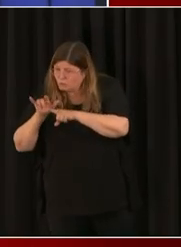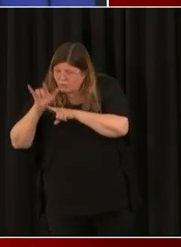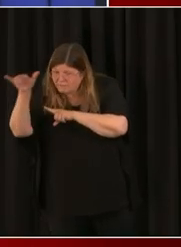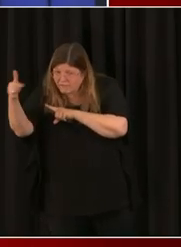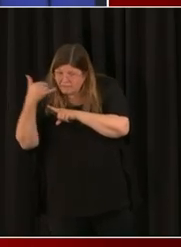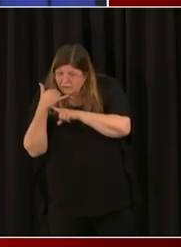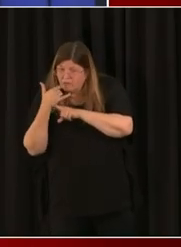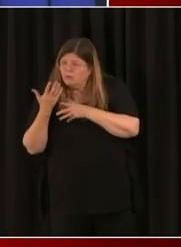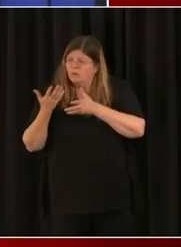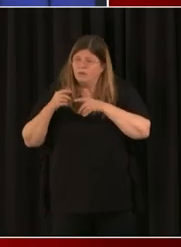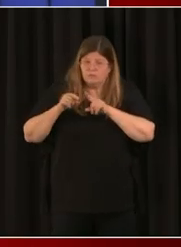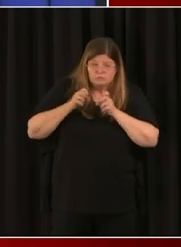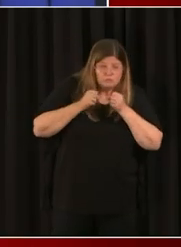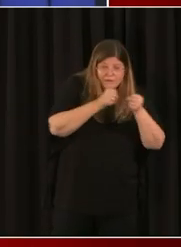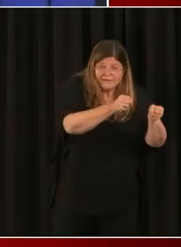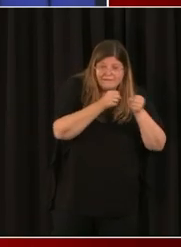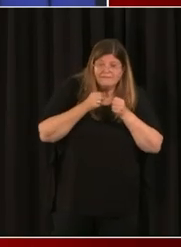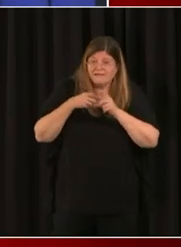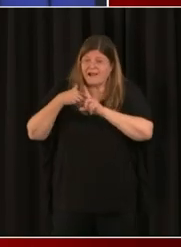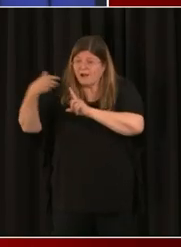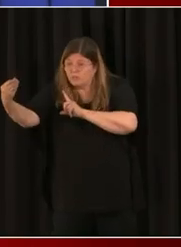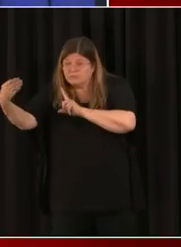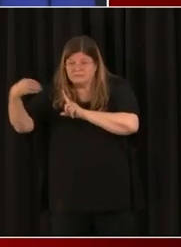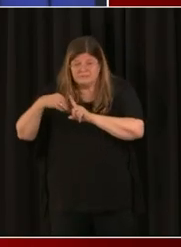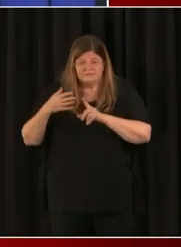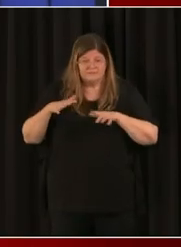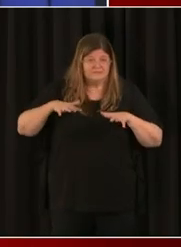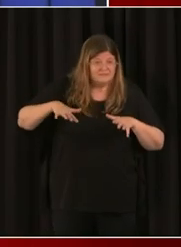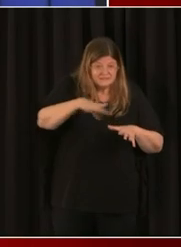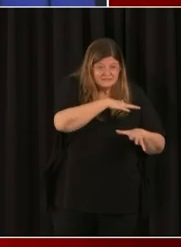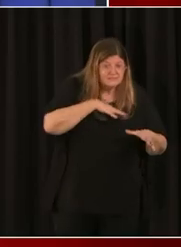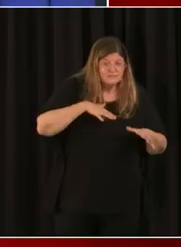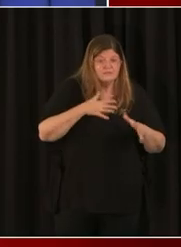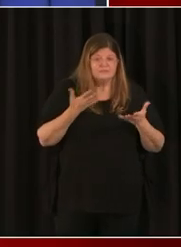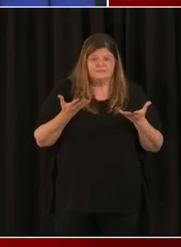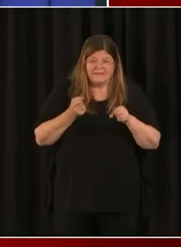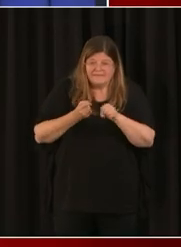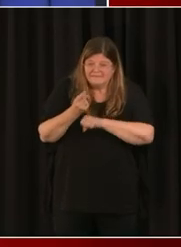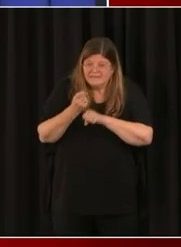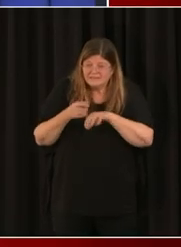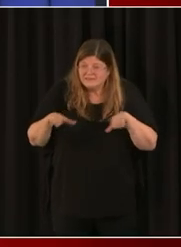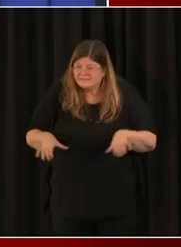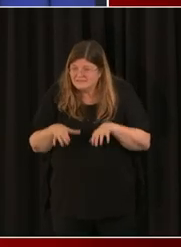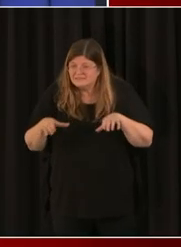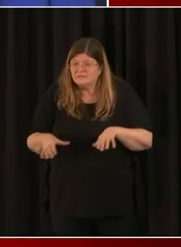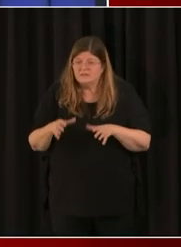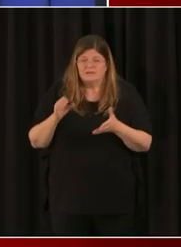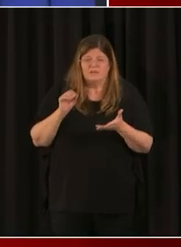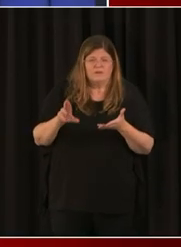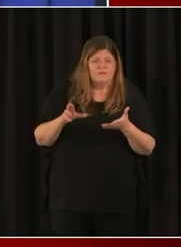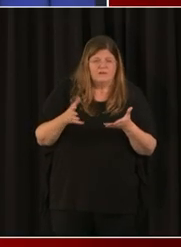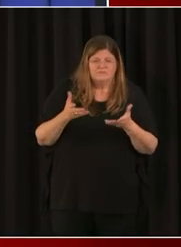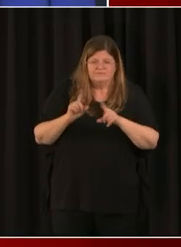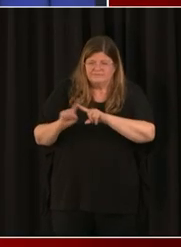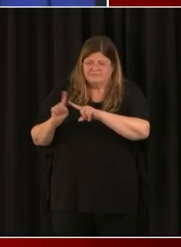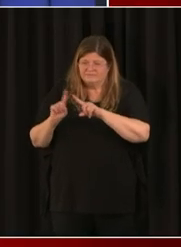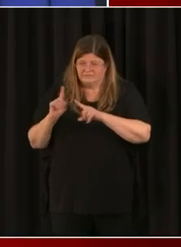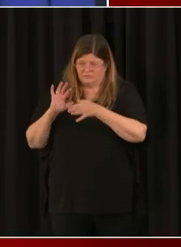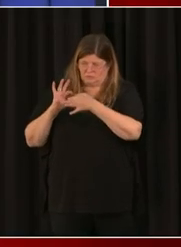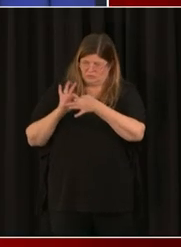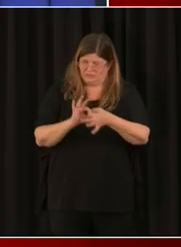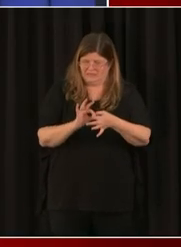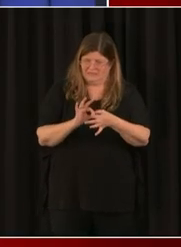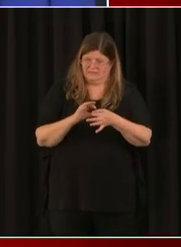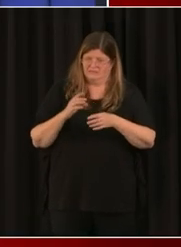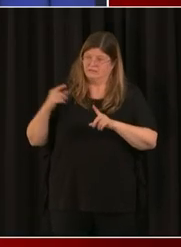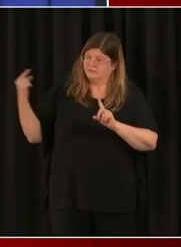intentional travel or activities in the district around inaugural activities or any of these things related to travel